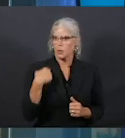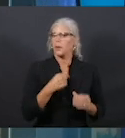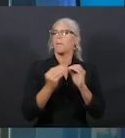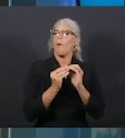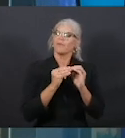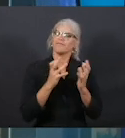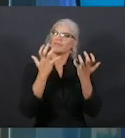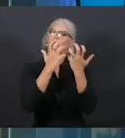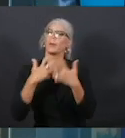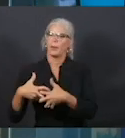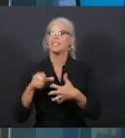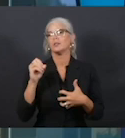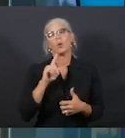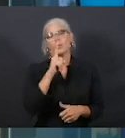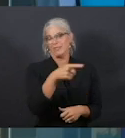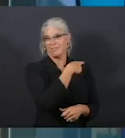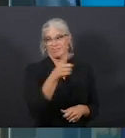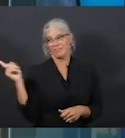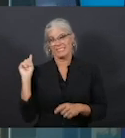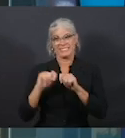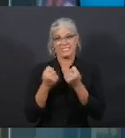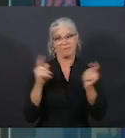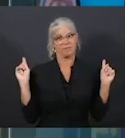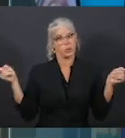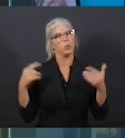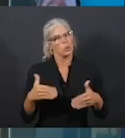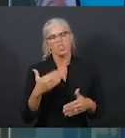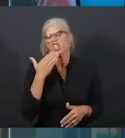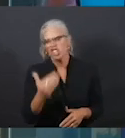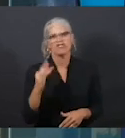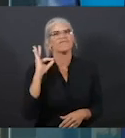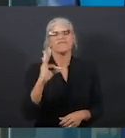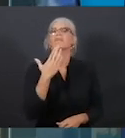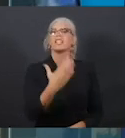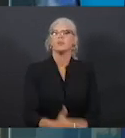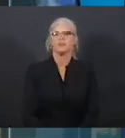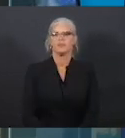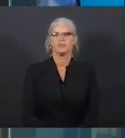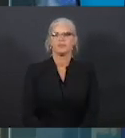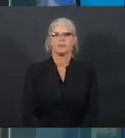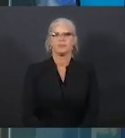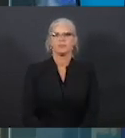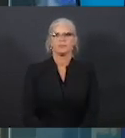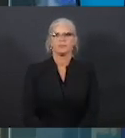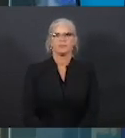kind of wait. So these guys were very proactive. I think we're in a good spot. Thank you all.